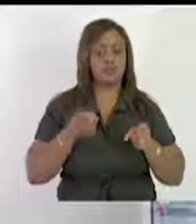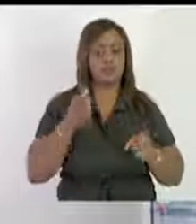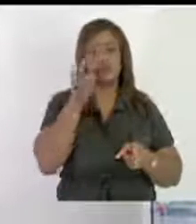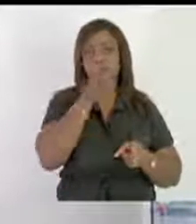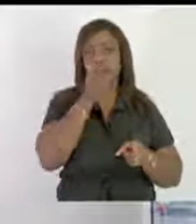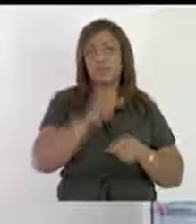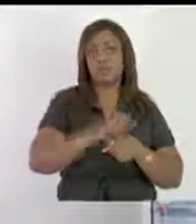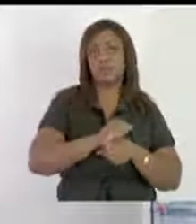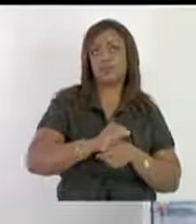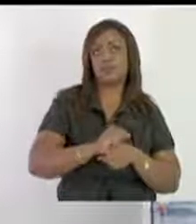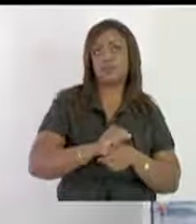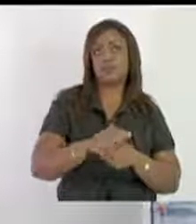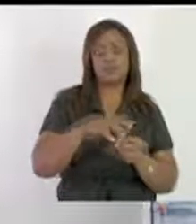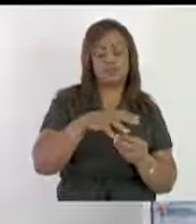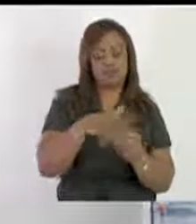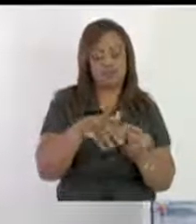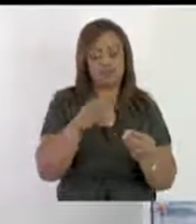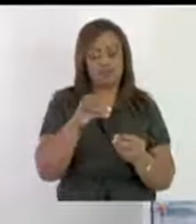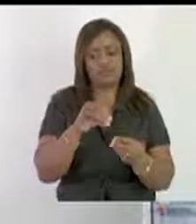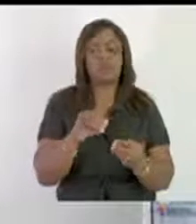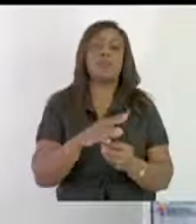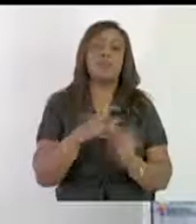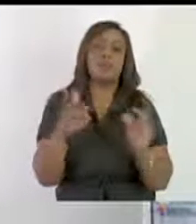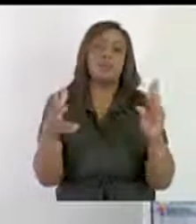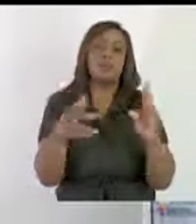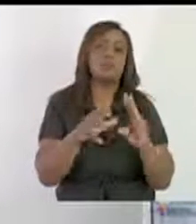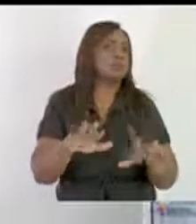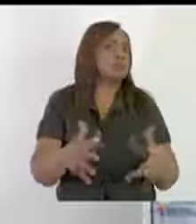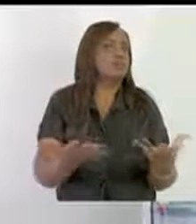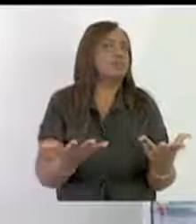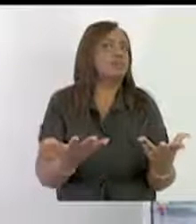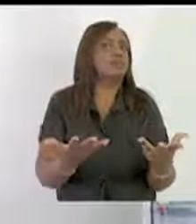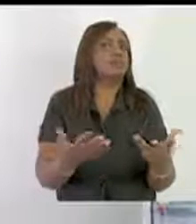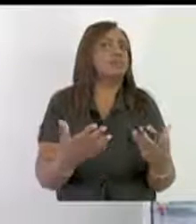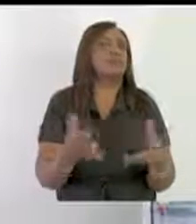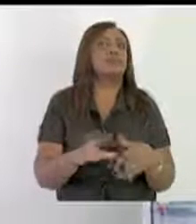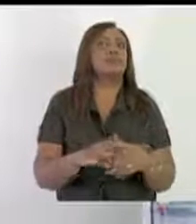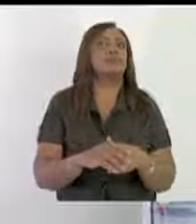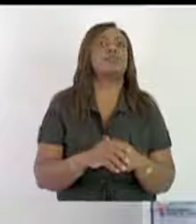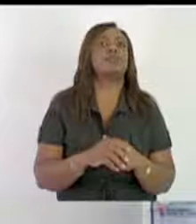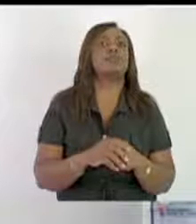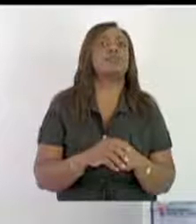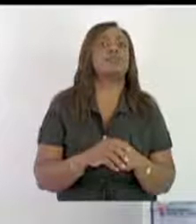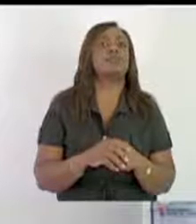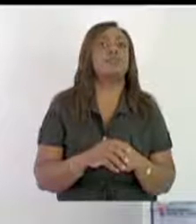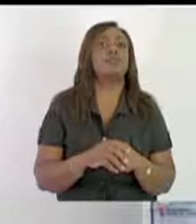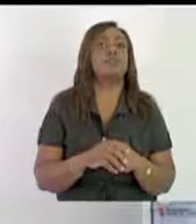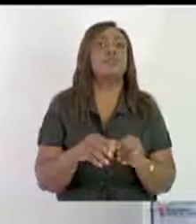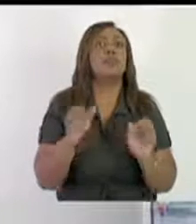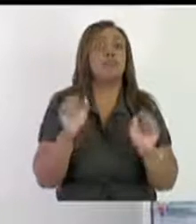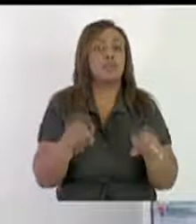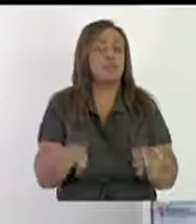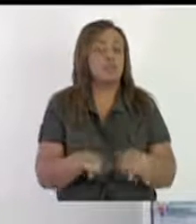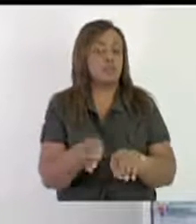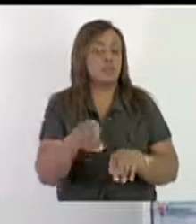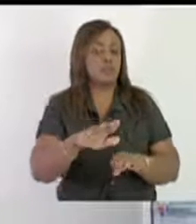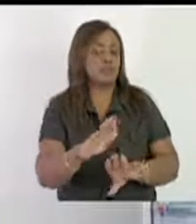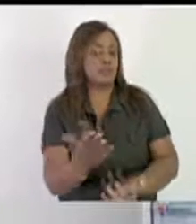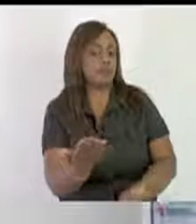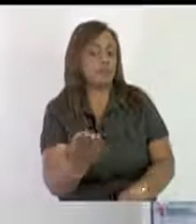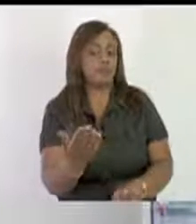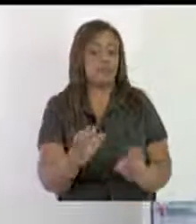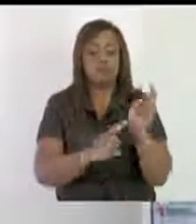on the family, individual, community, and society. It can lead to death, spreading of diseases,